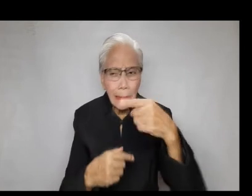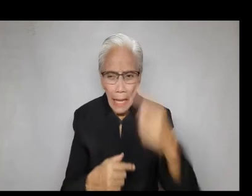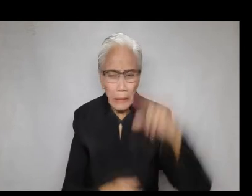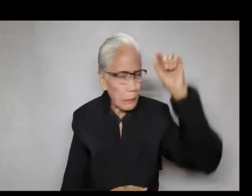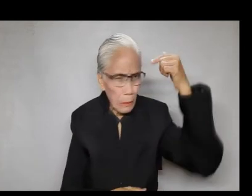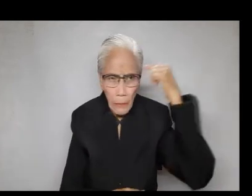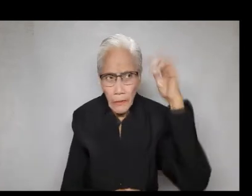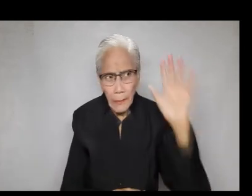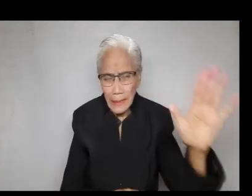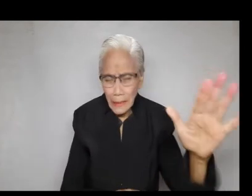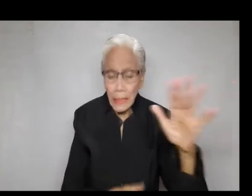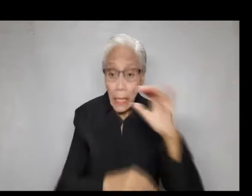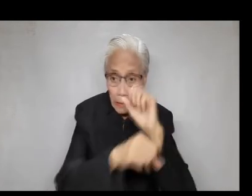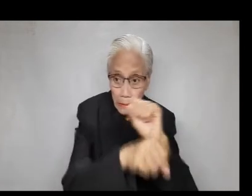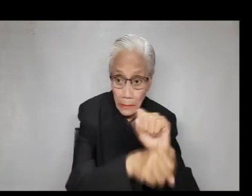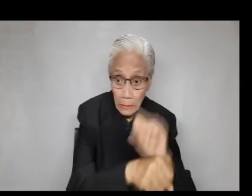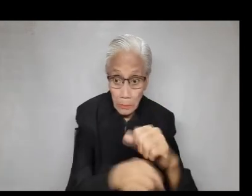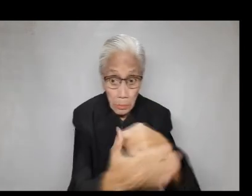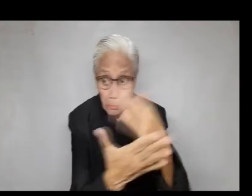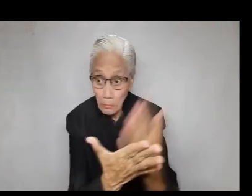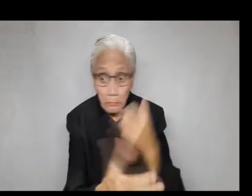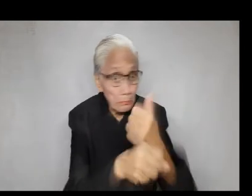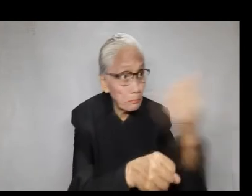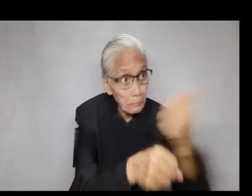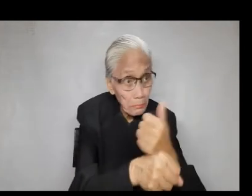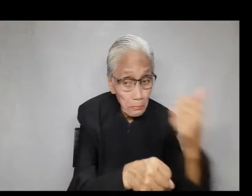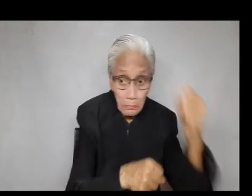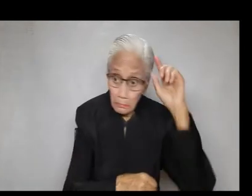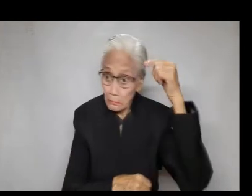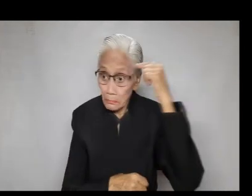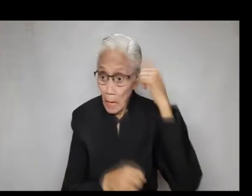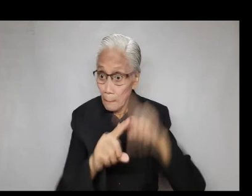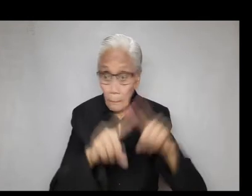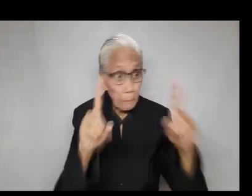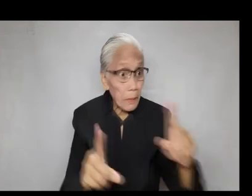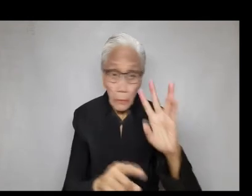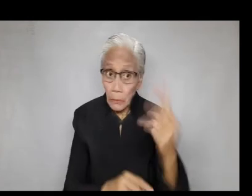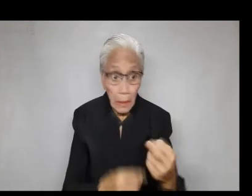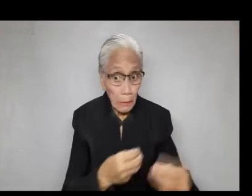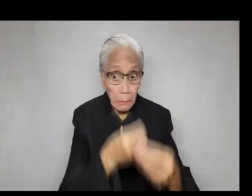almost volunteered to help them out. Almost. Why? Because they squirted to